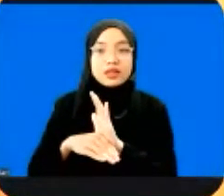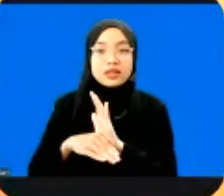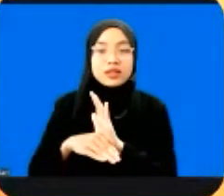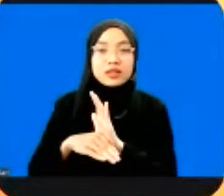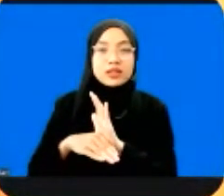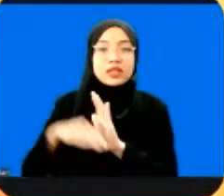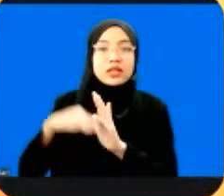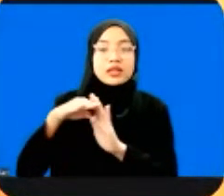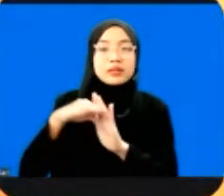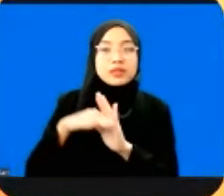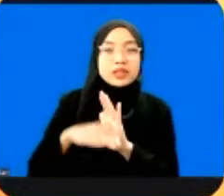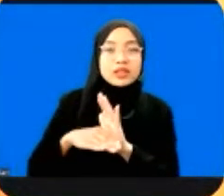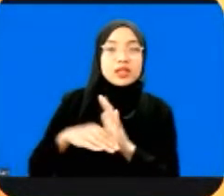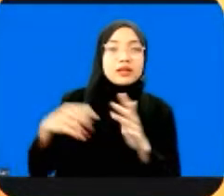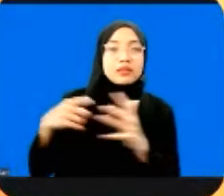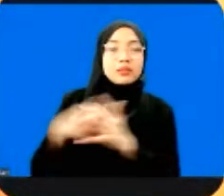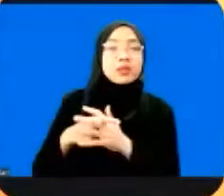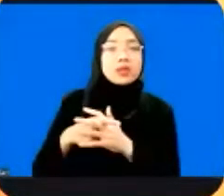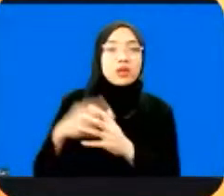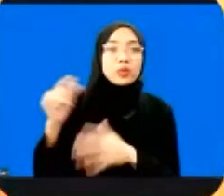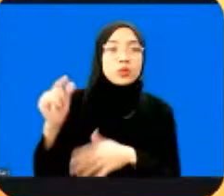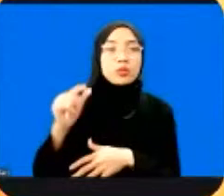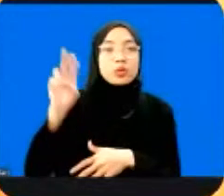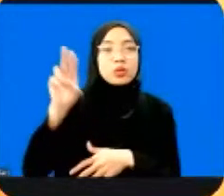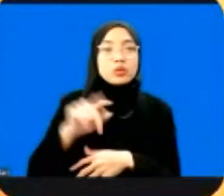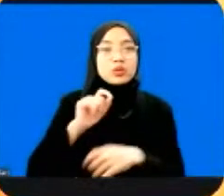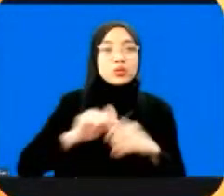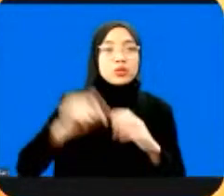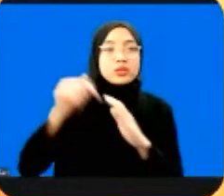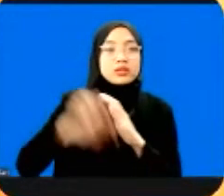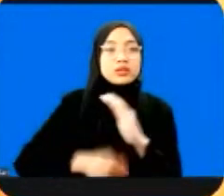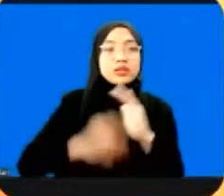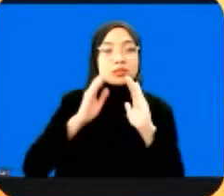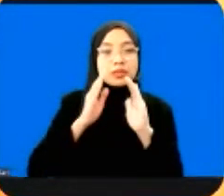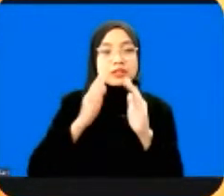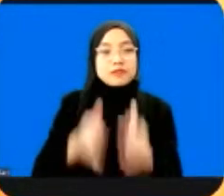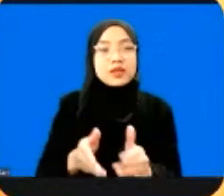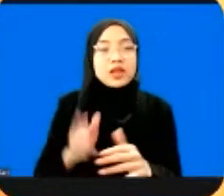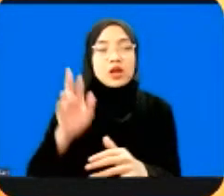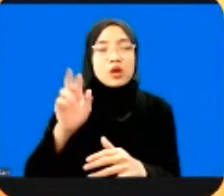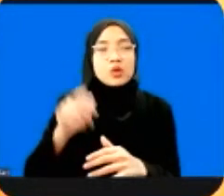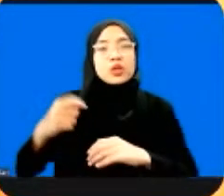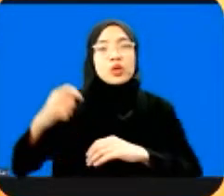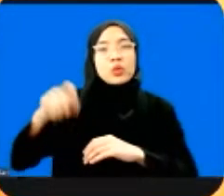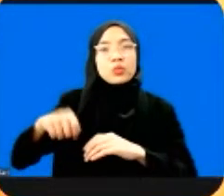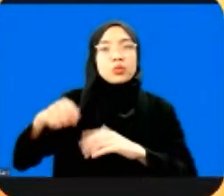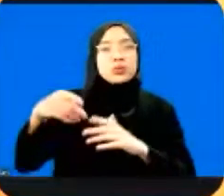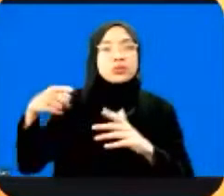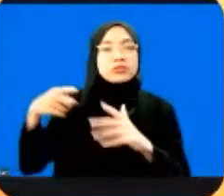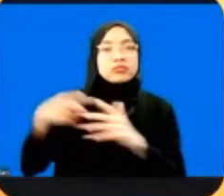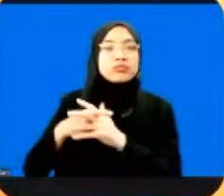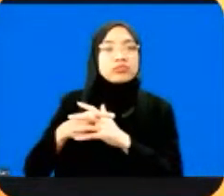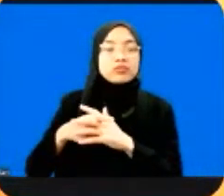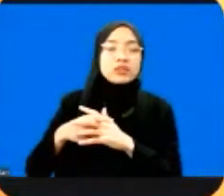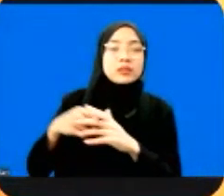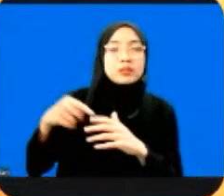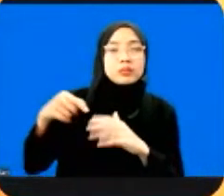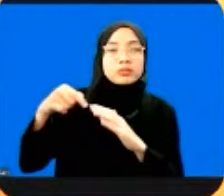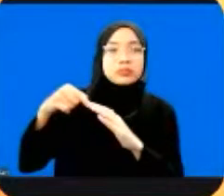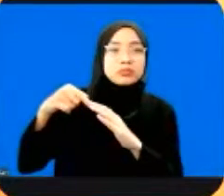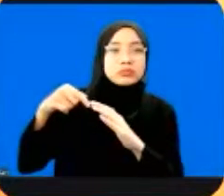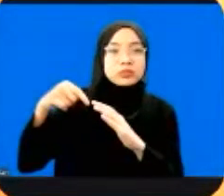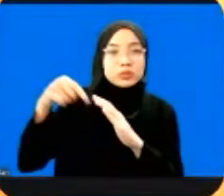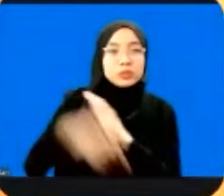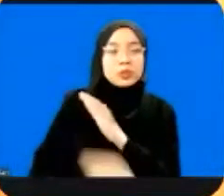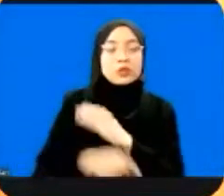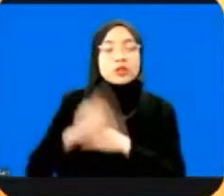opposed to other general disinformation is because election takes place over a short